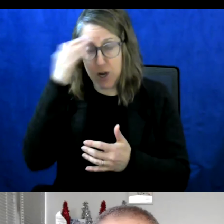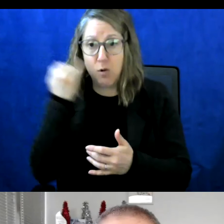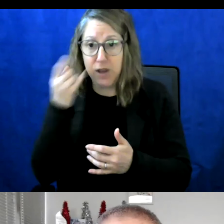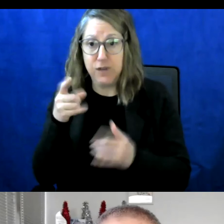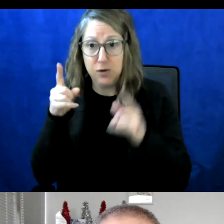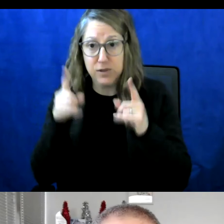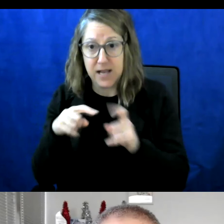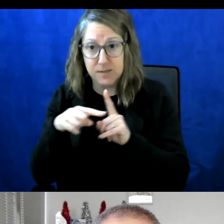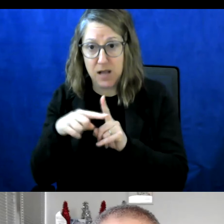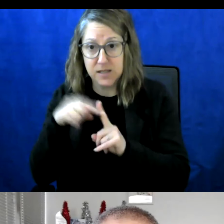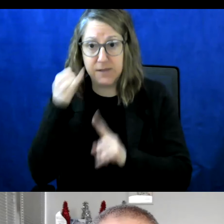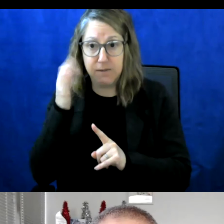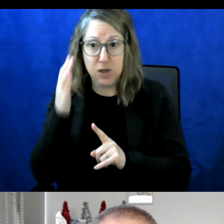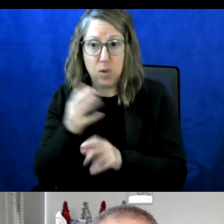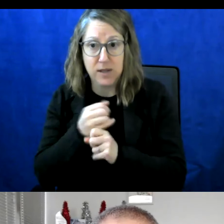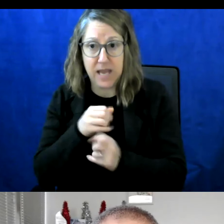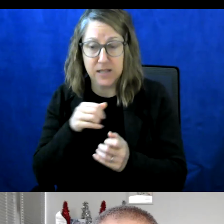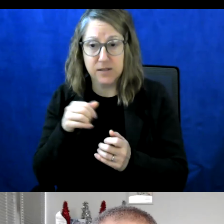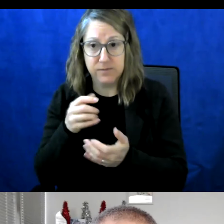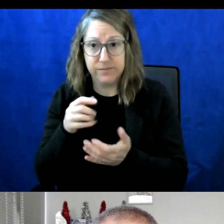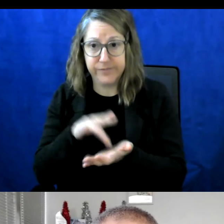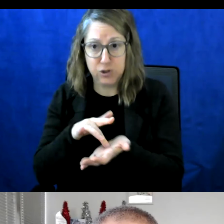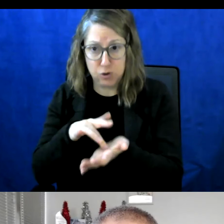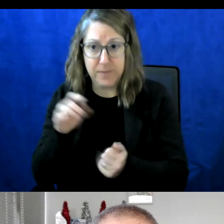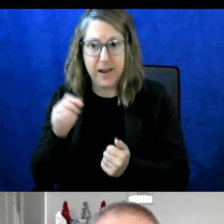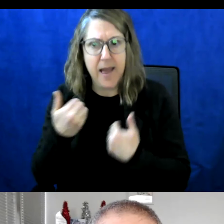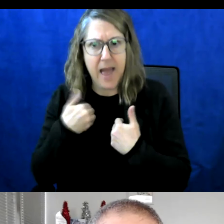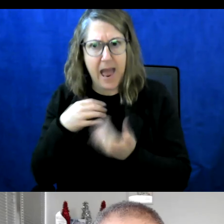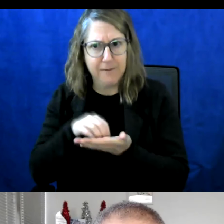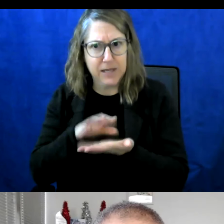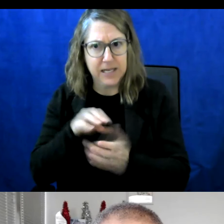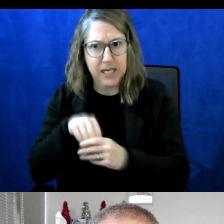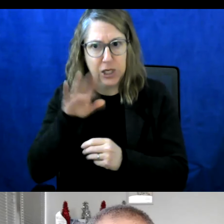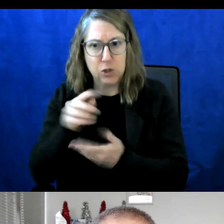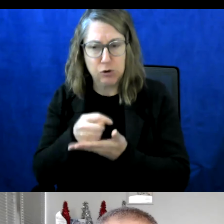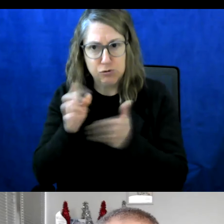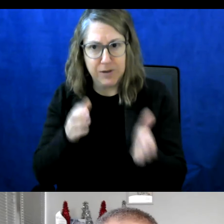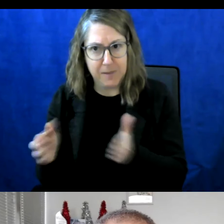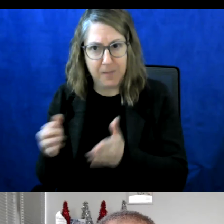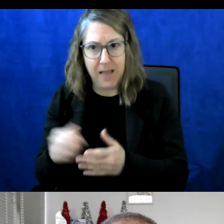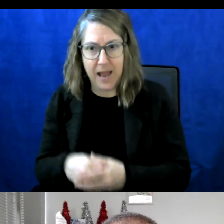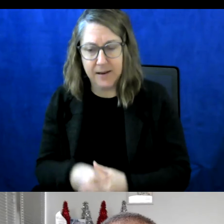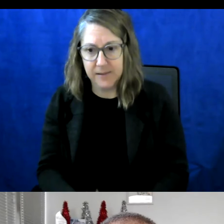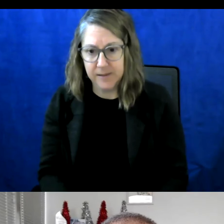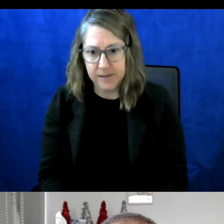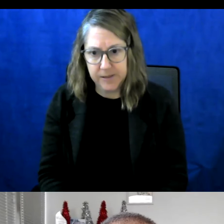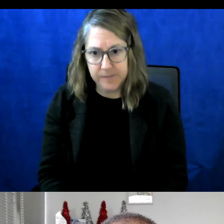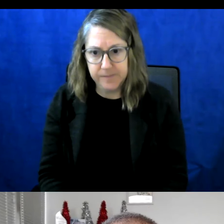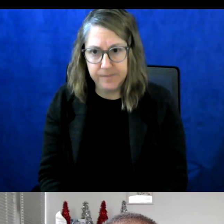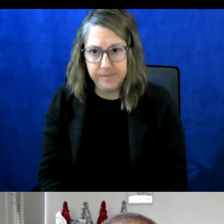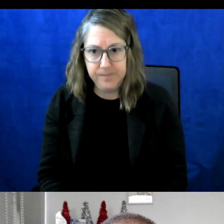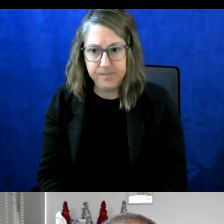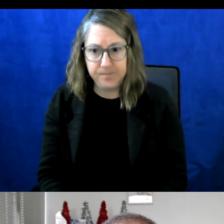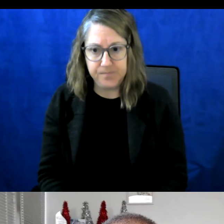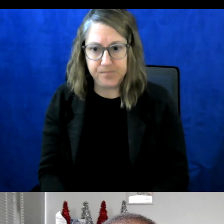positive, whether you're going to get treatment. Have it in your treatment, have a treatment plan ahead of time to facilitate making sure you get on